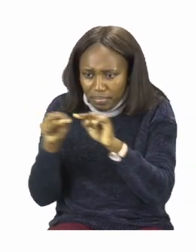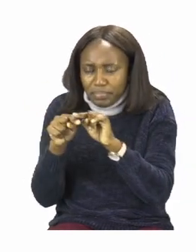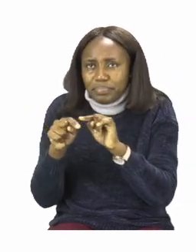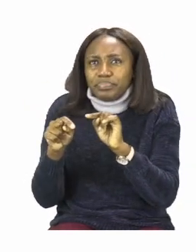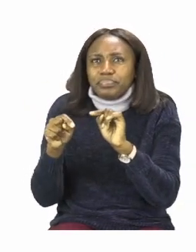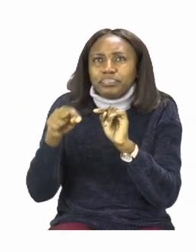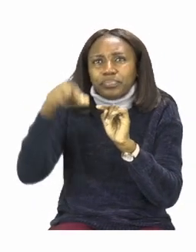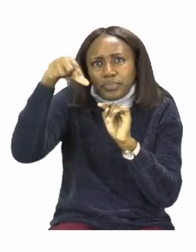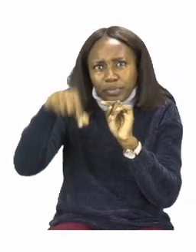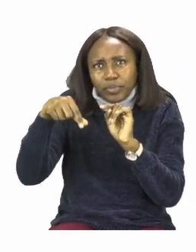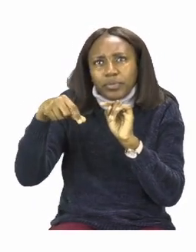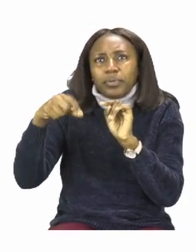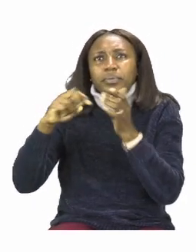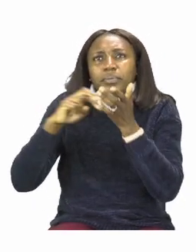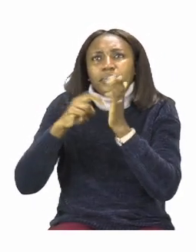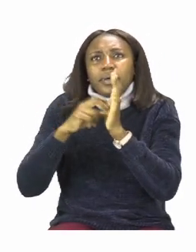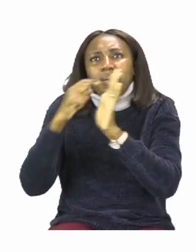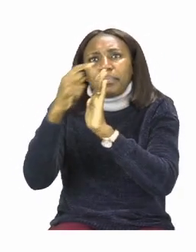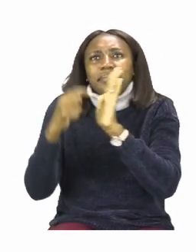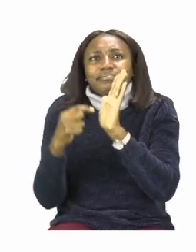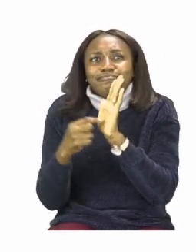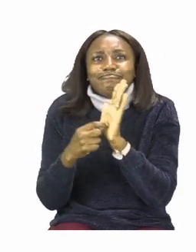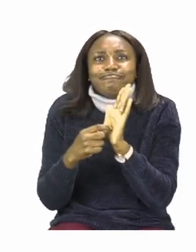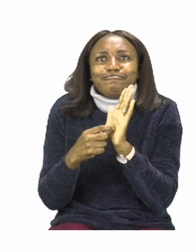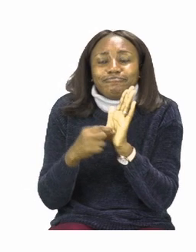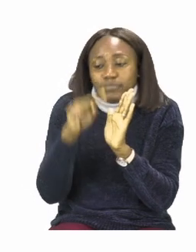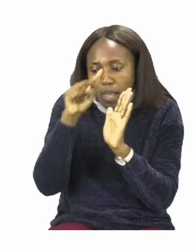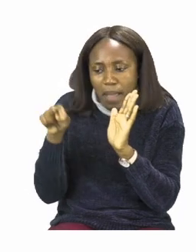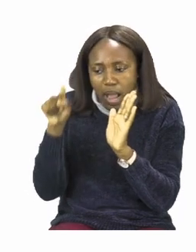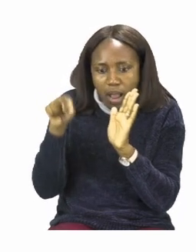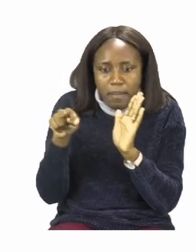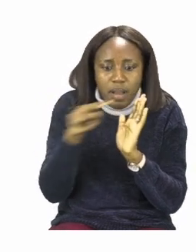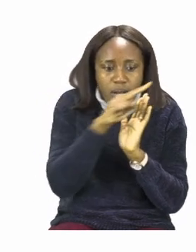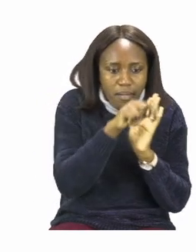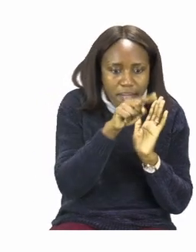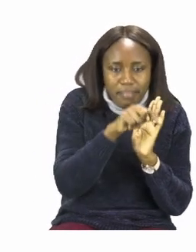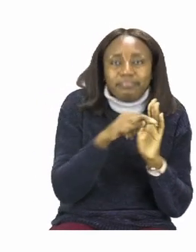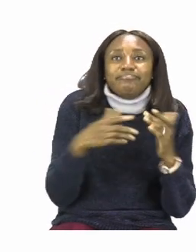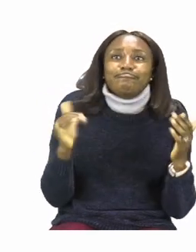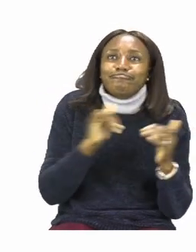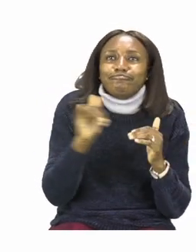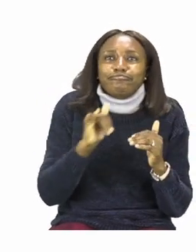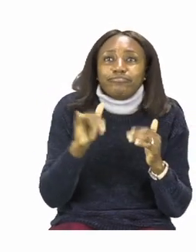then put a cross in the box next to the Q.